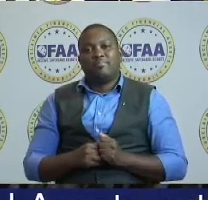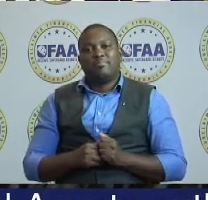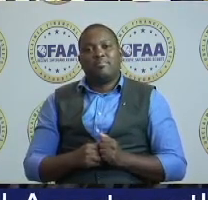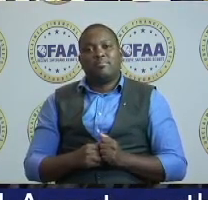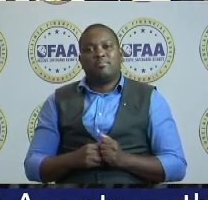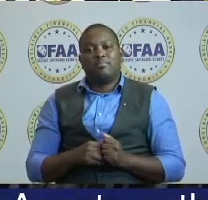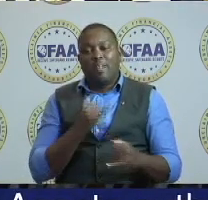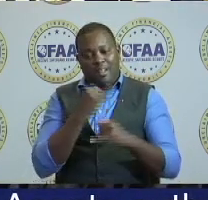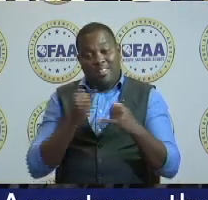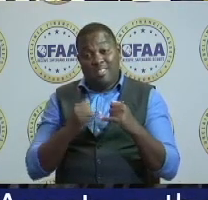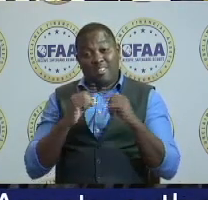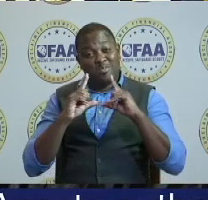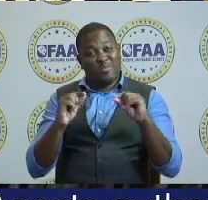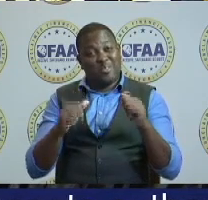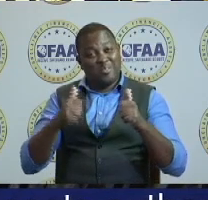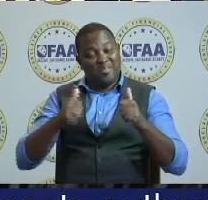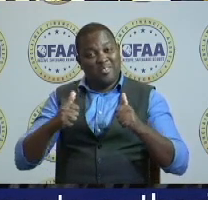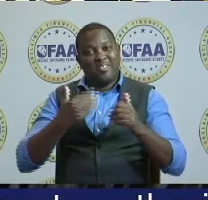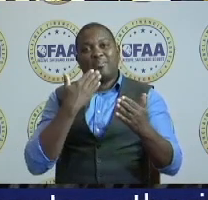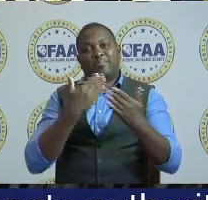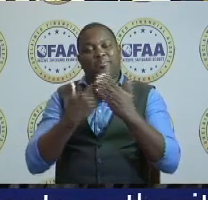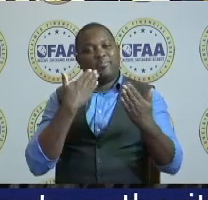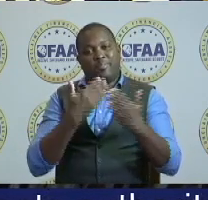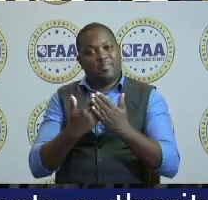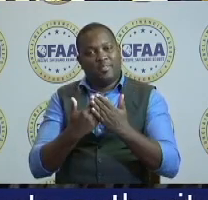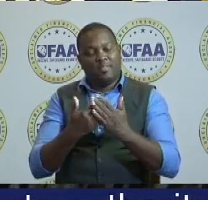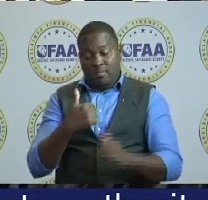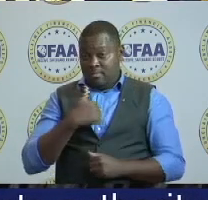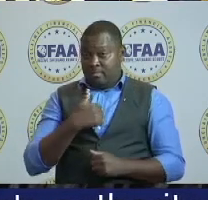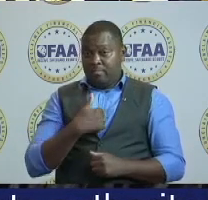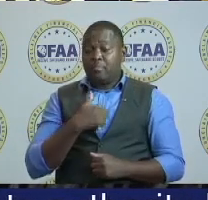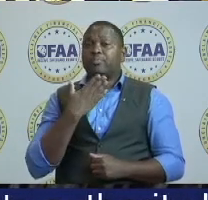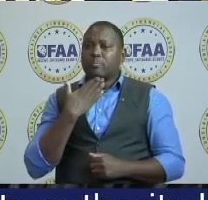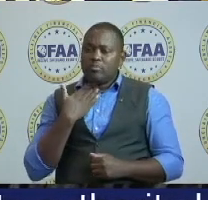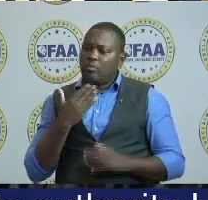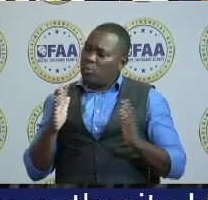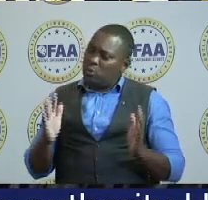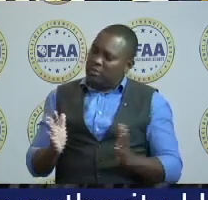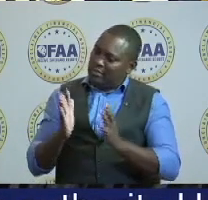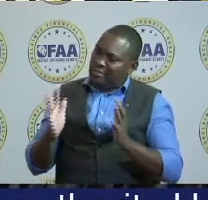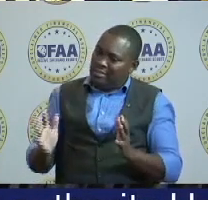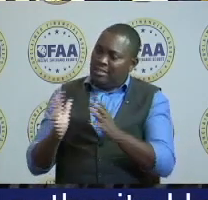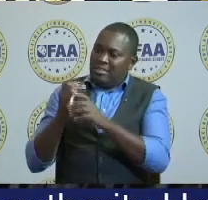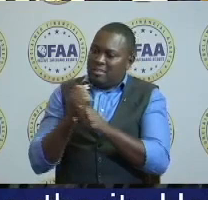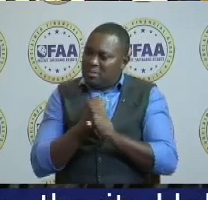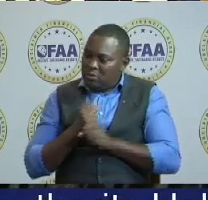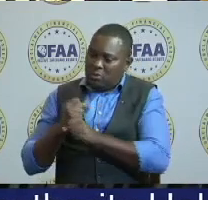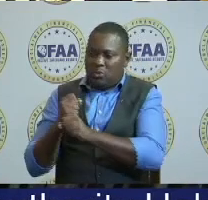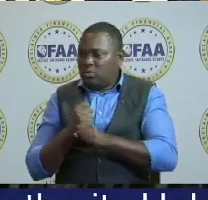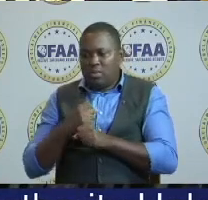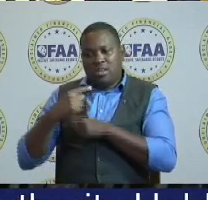brief closing remarks from you. Okay, thank you. Mine is just to urge the holders to